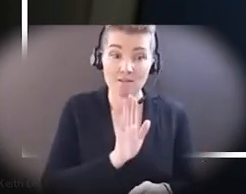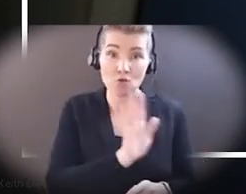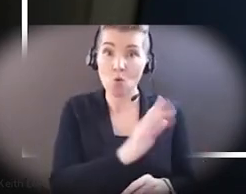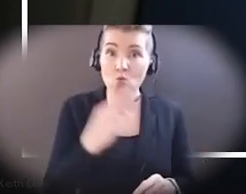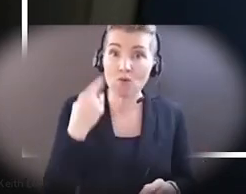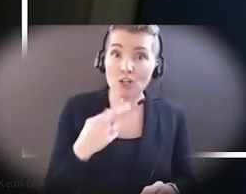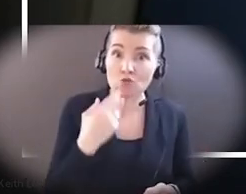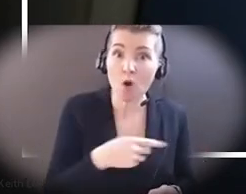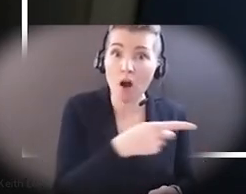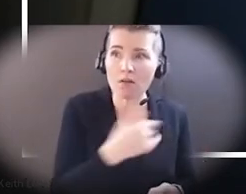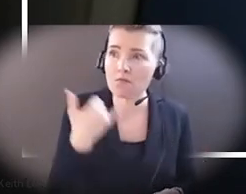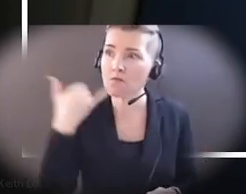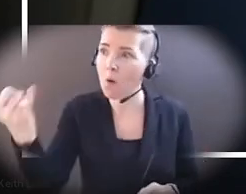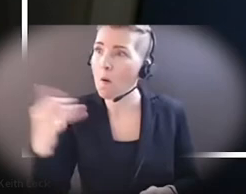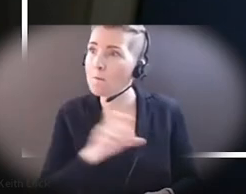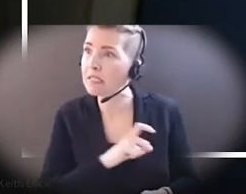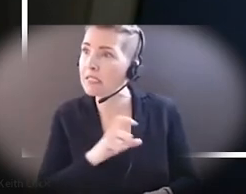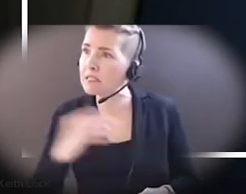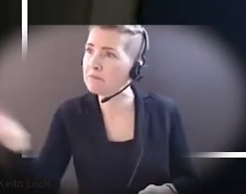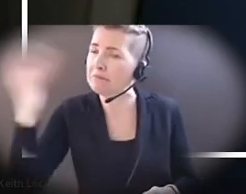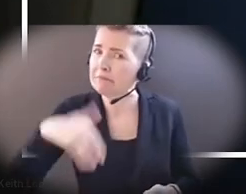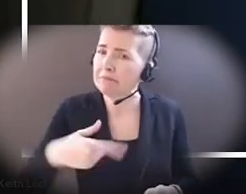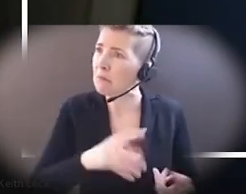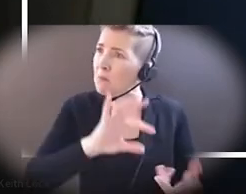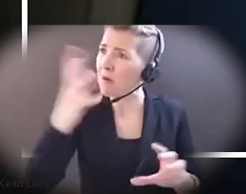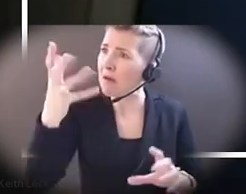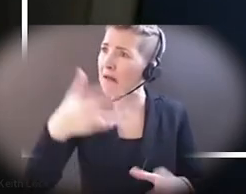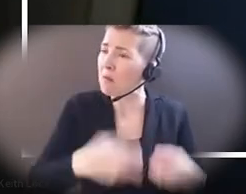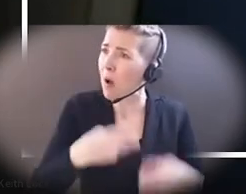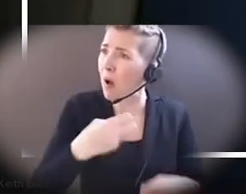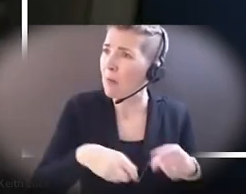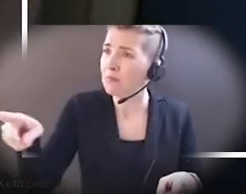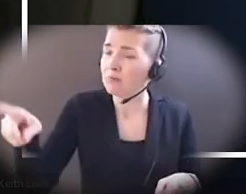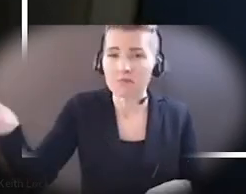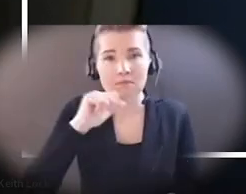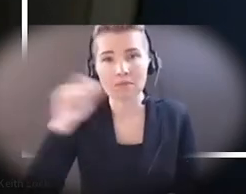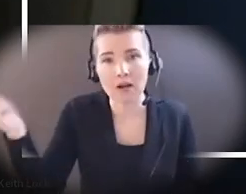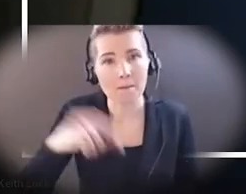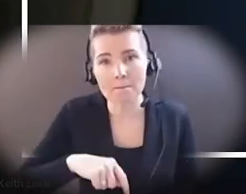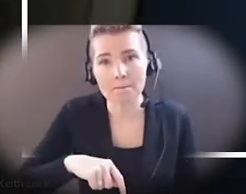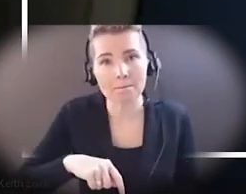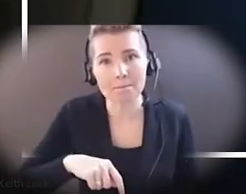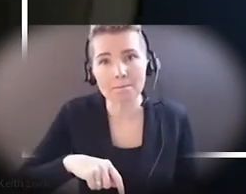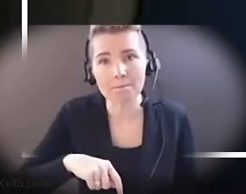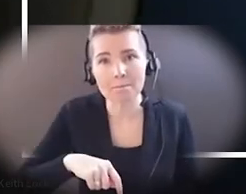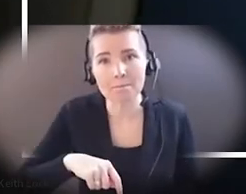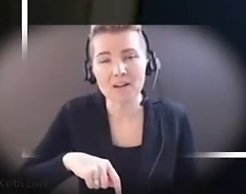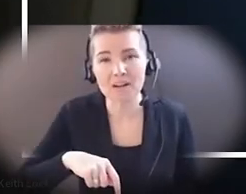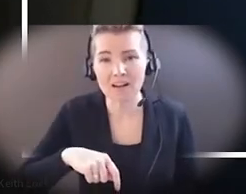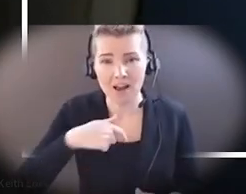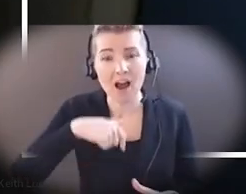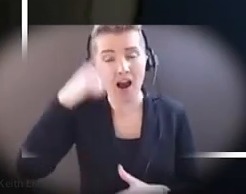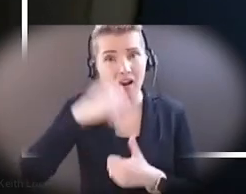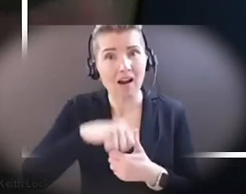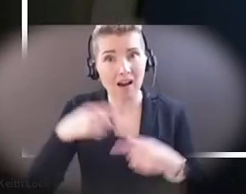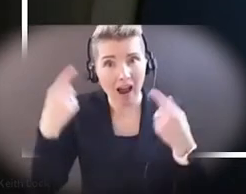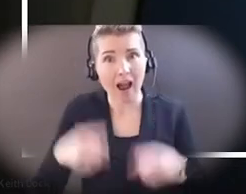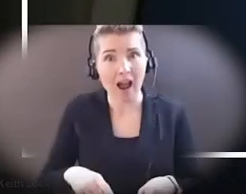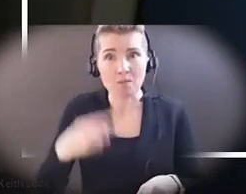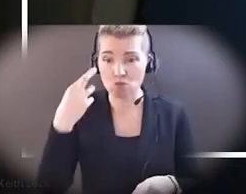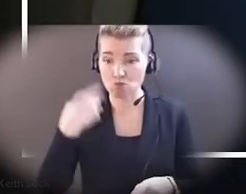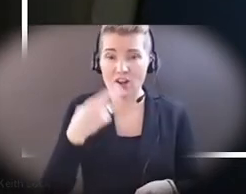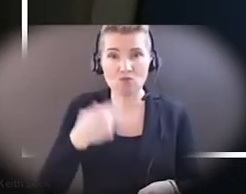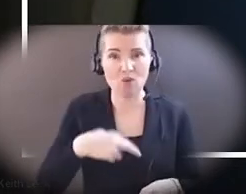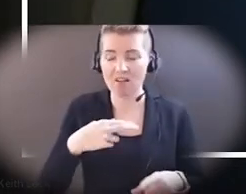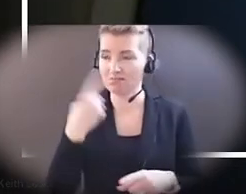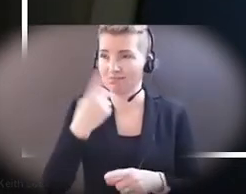you call the police, they wouldn't show up. So, I remember, being in a restaurant and something happened, and